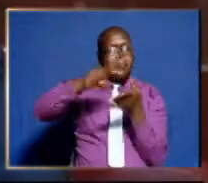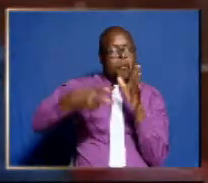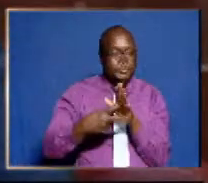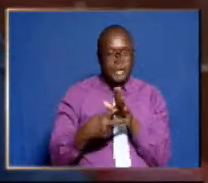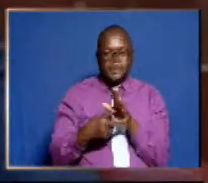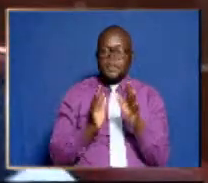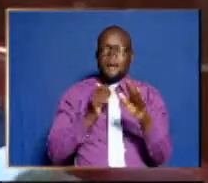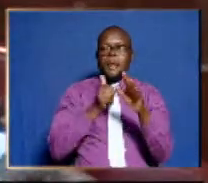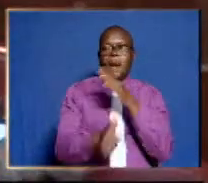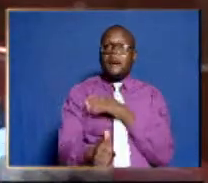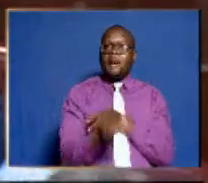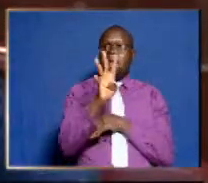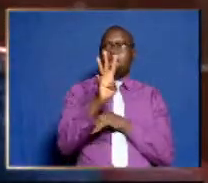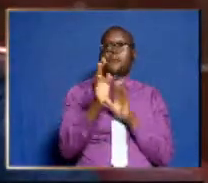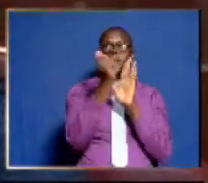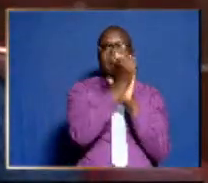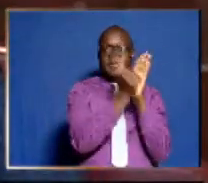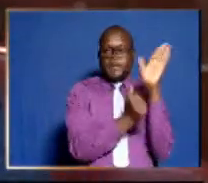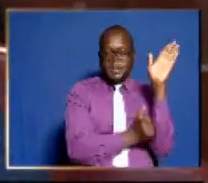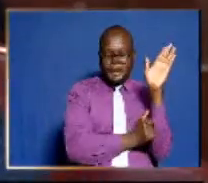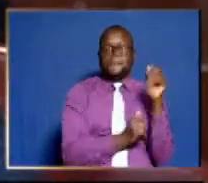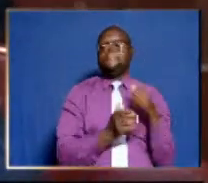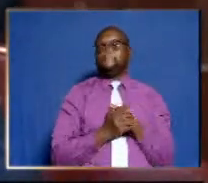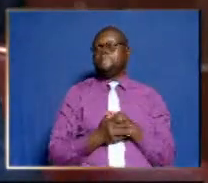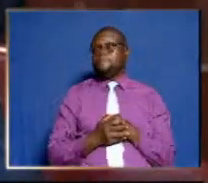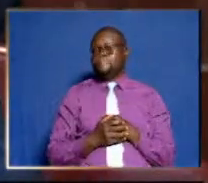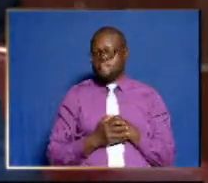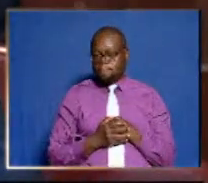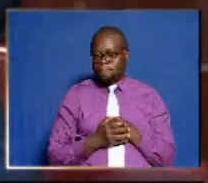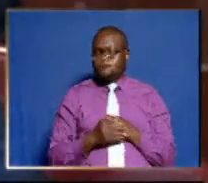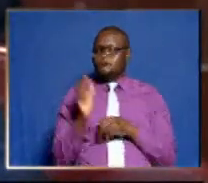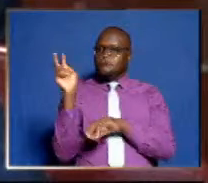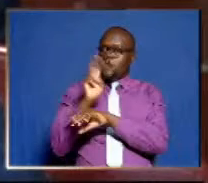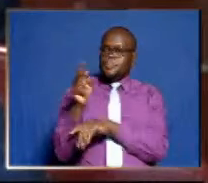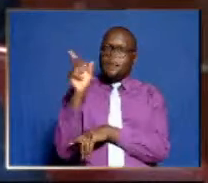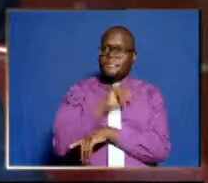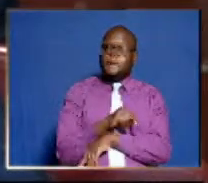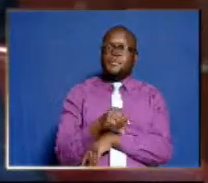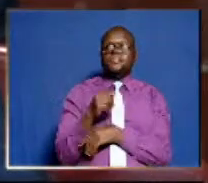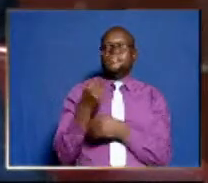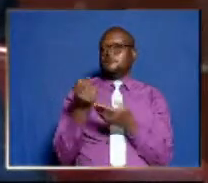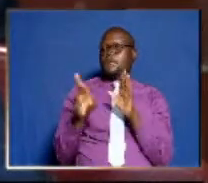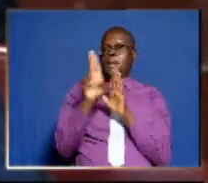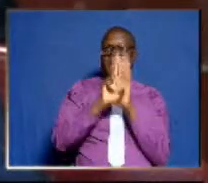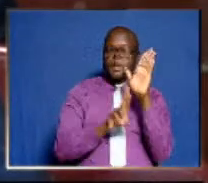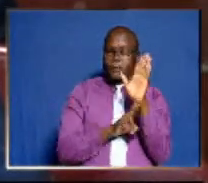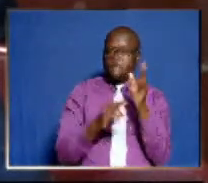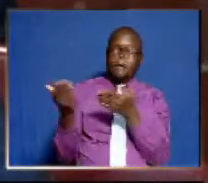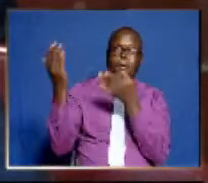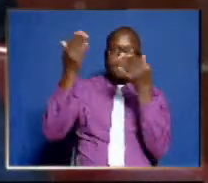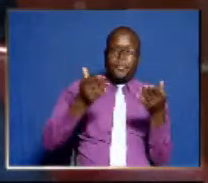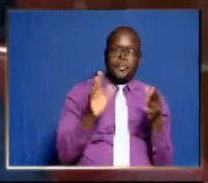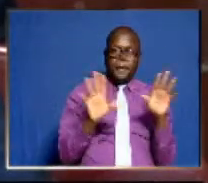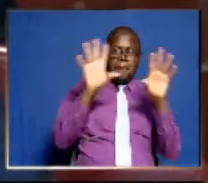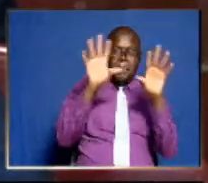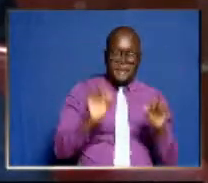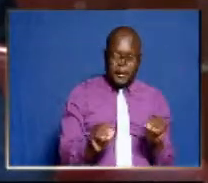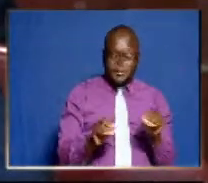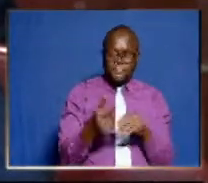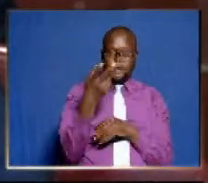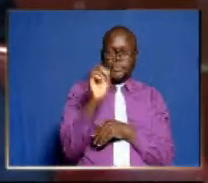the Big Four agenda. Honorable Speaker, it is observed that the format of the presentation of the budget of